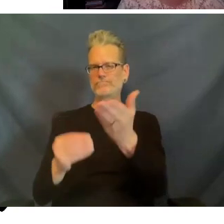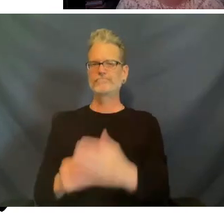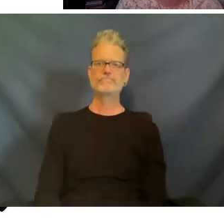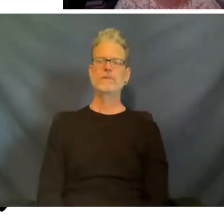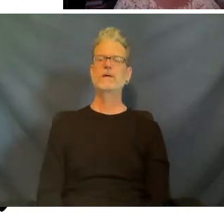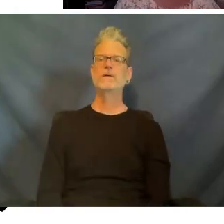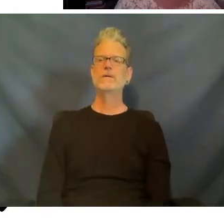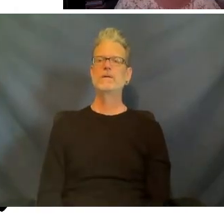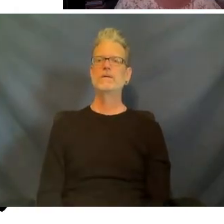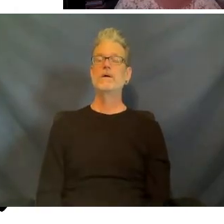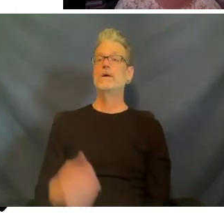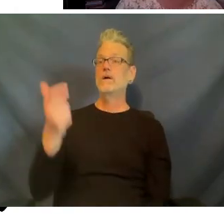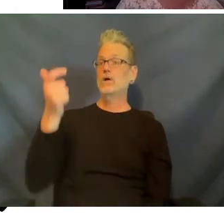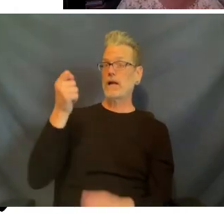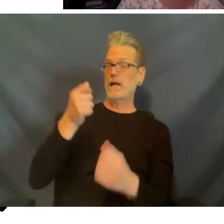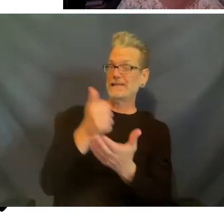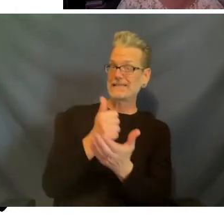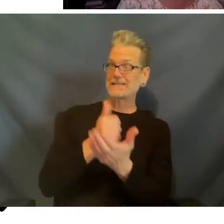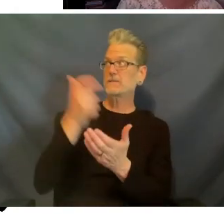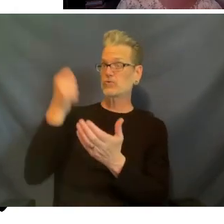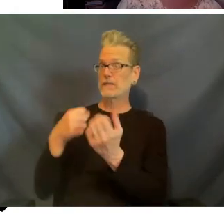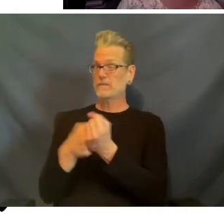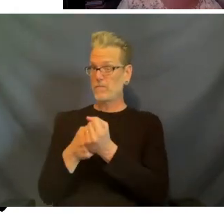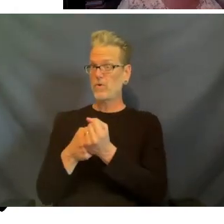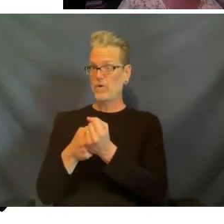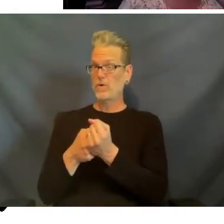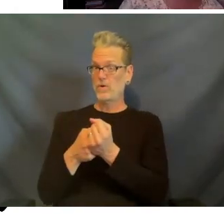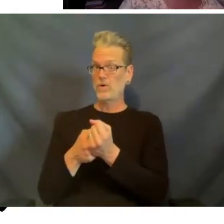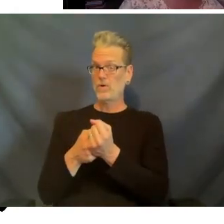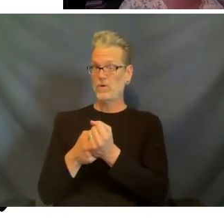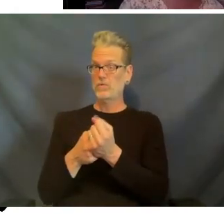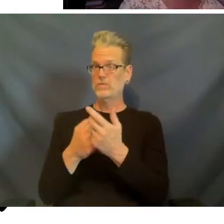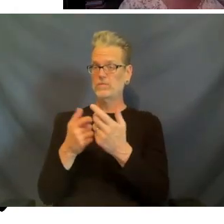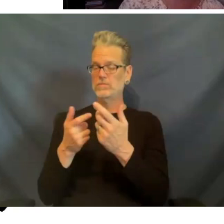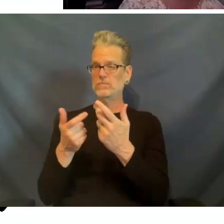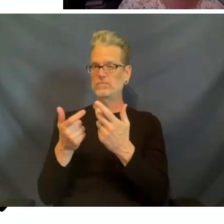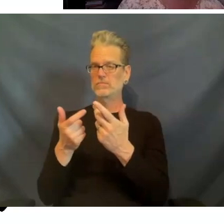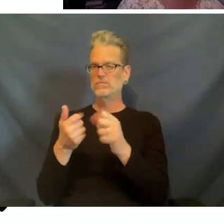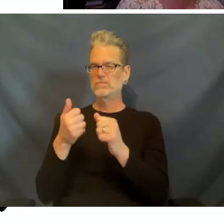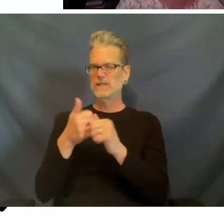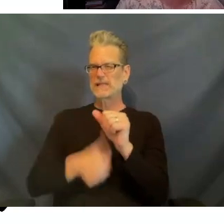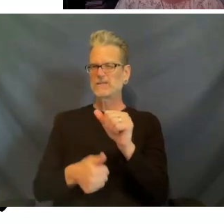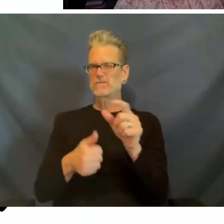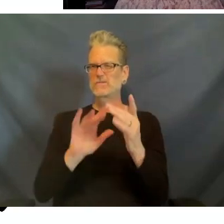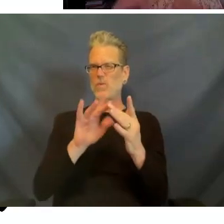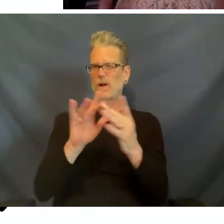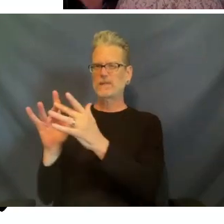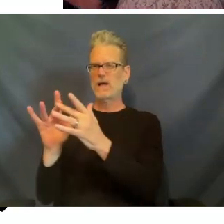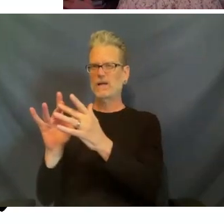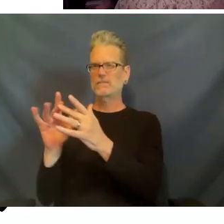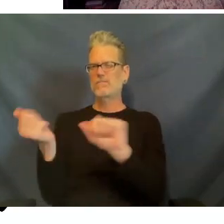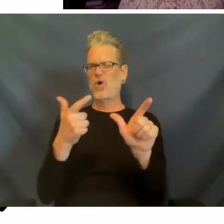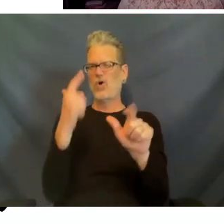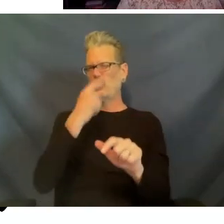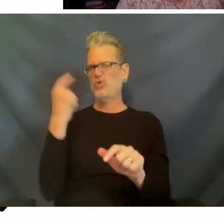grant assistance and grant support through each of our websites because they each look different.